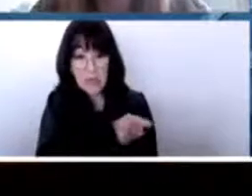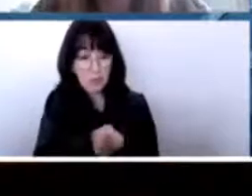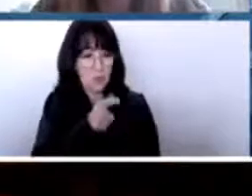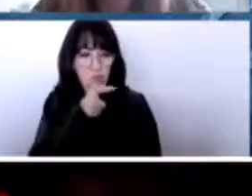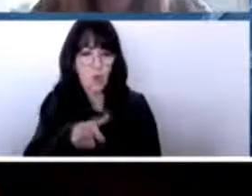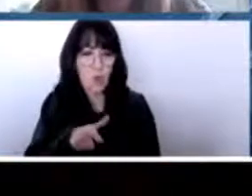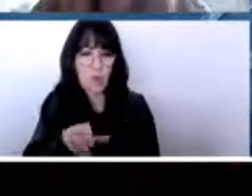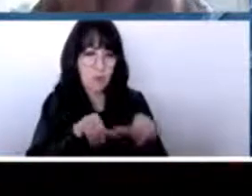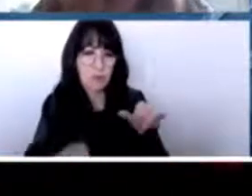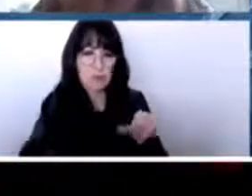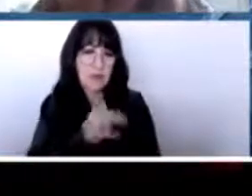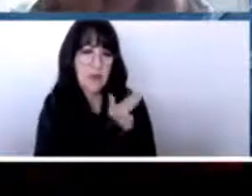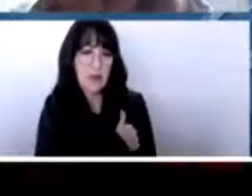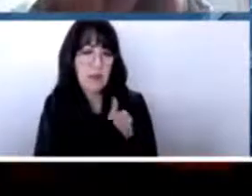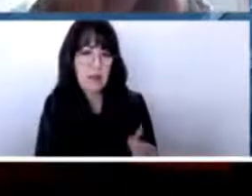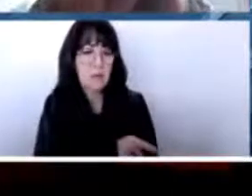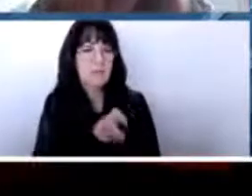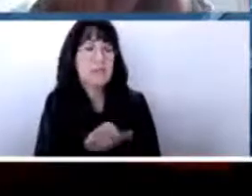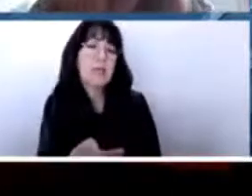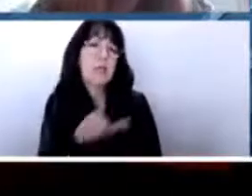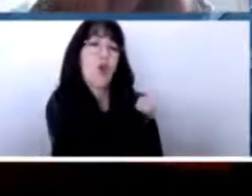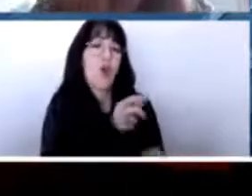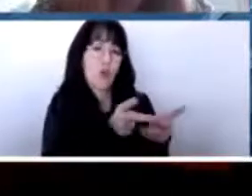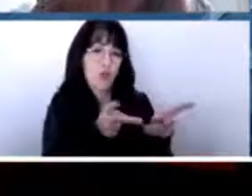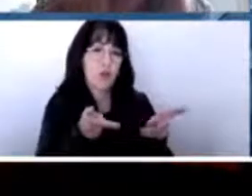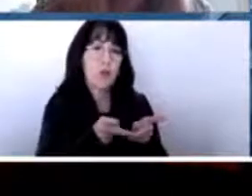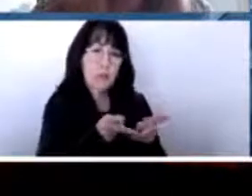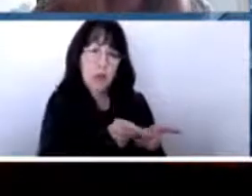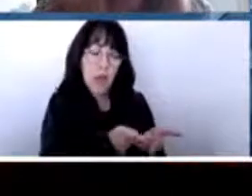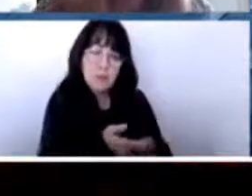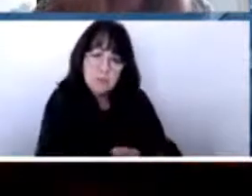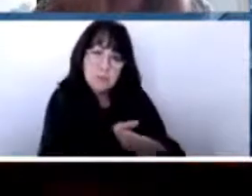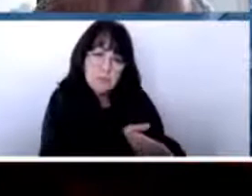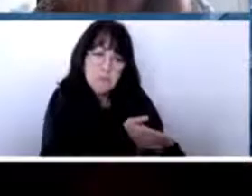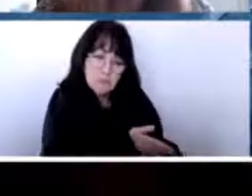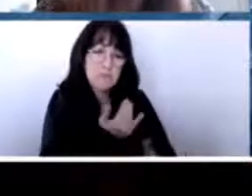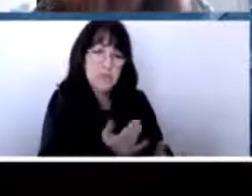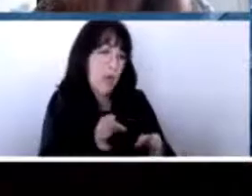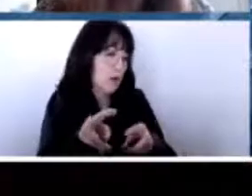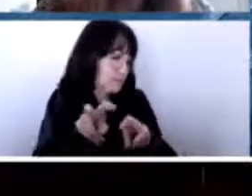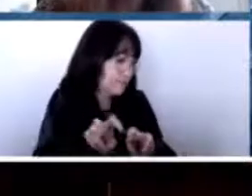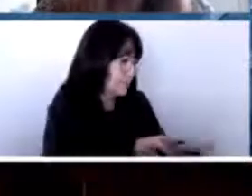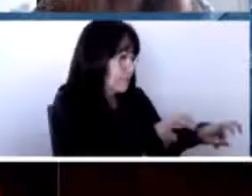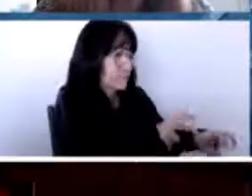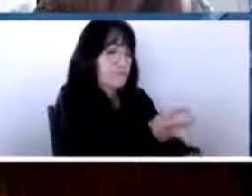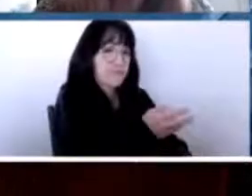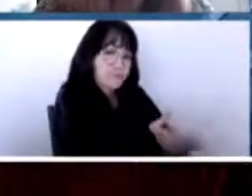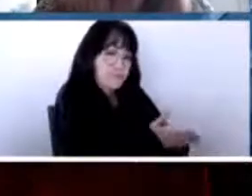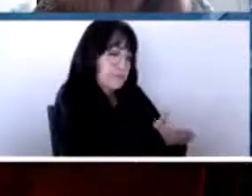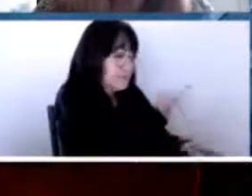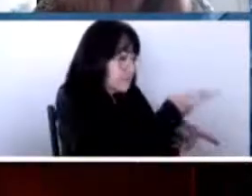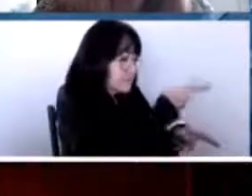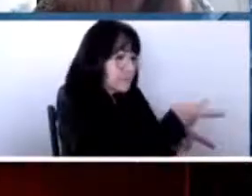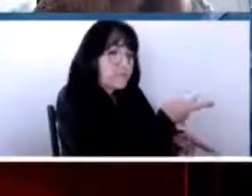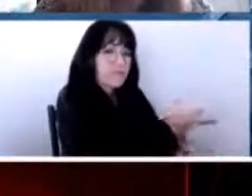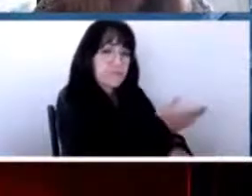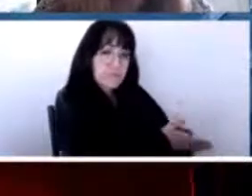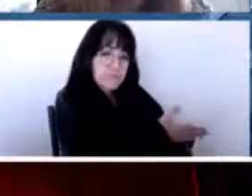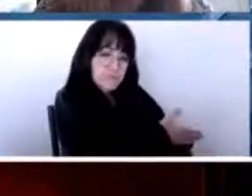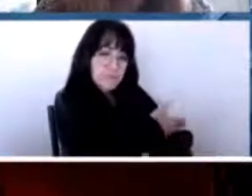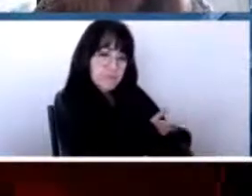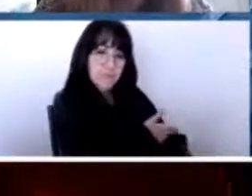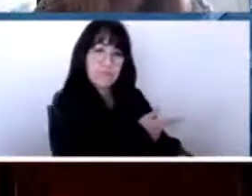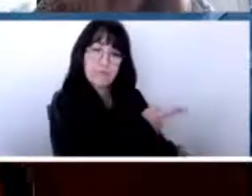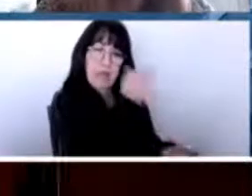settings. AJ, you want to comment on that? Yeah, so I think I'll go back and just kind of explain, the way the response